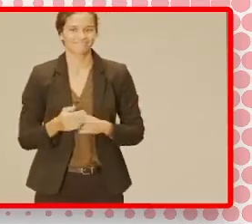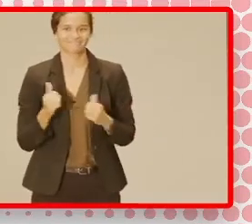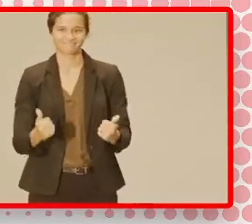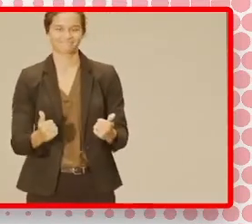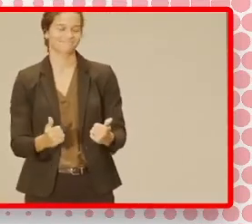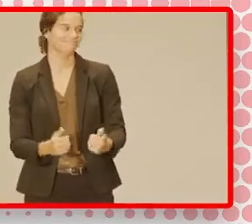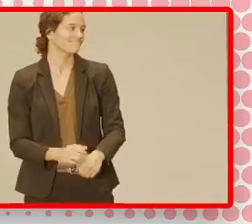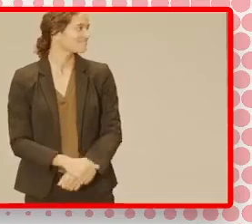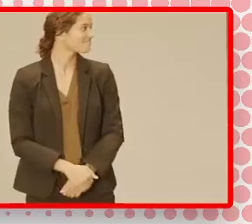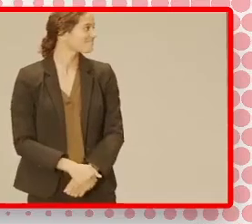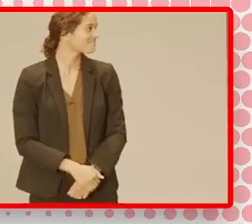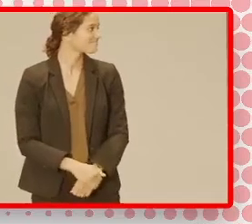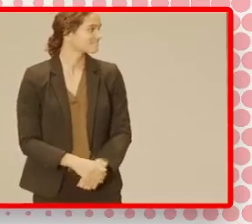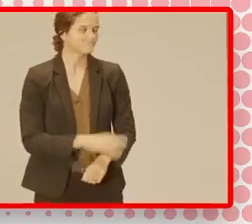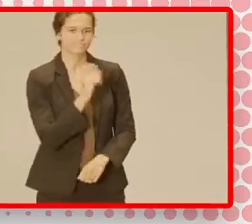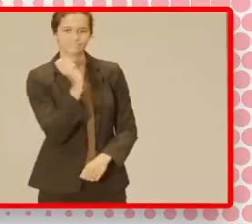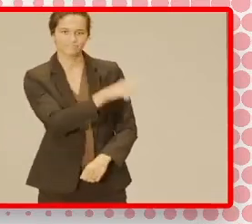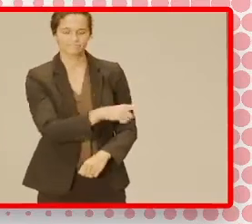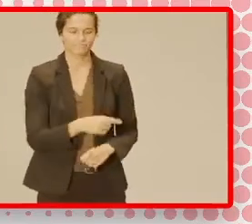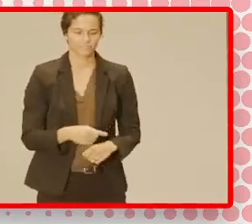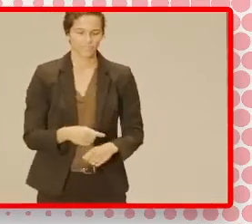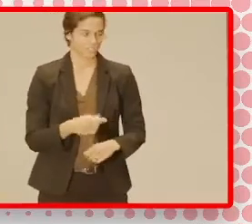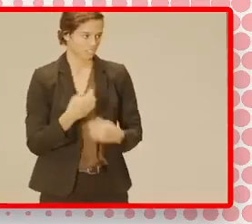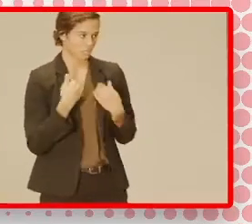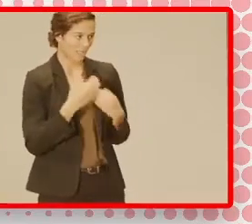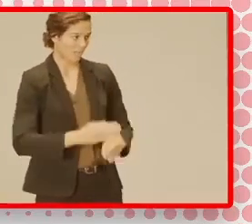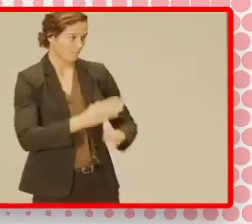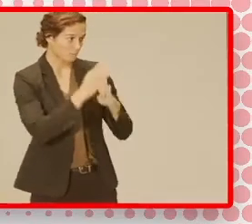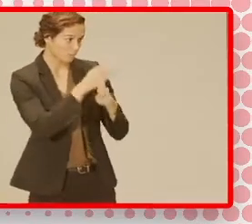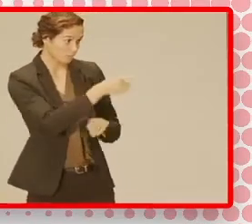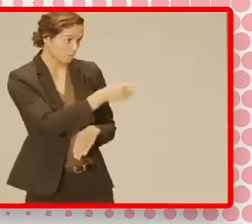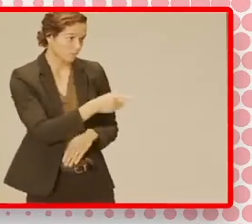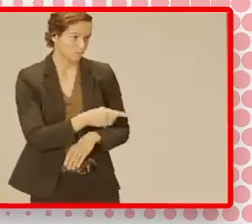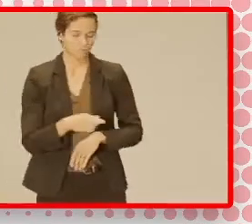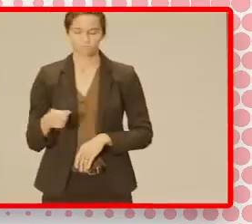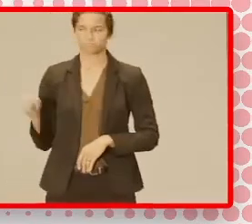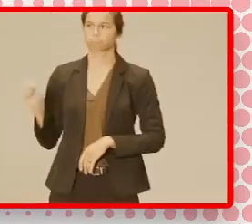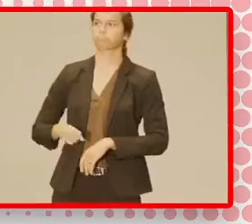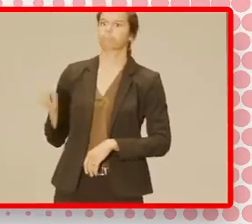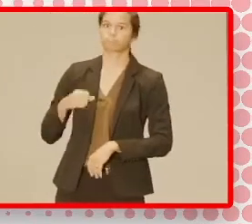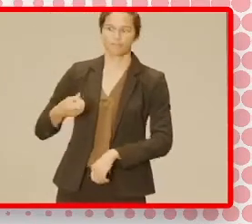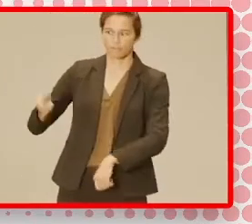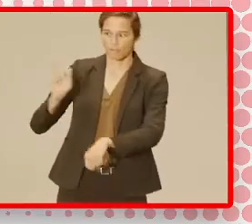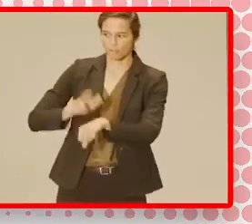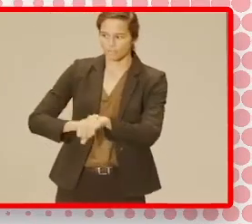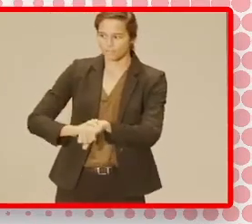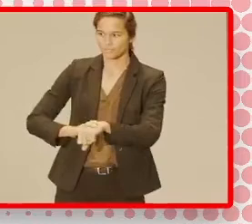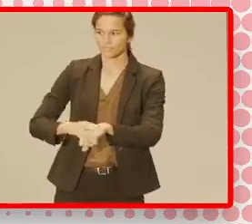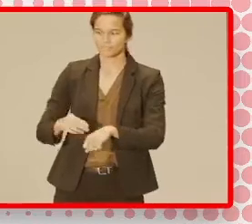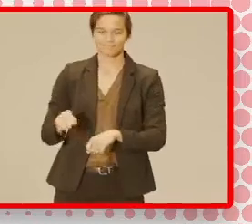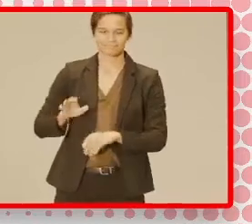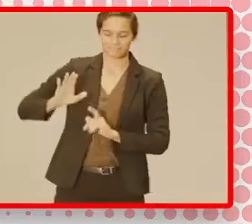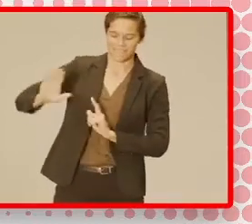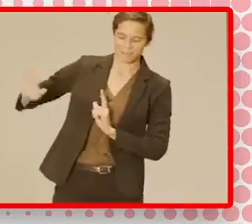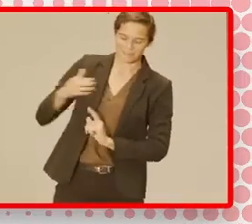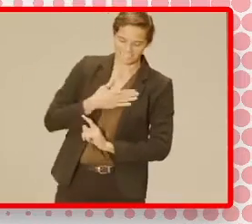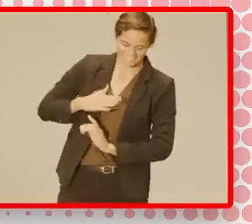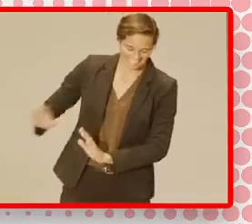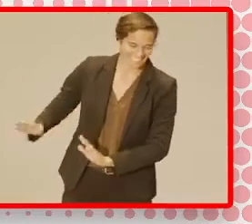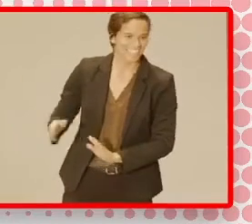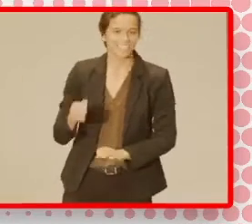So do you have any obstacles? You back up. Okay. I had many